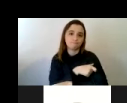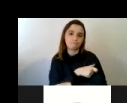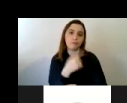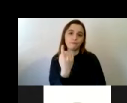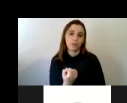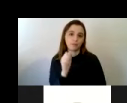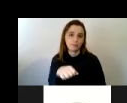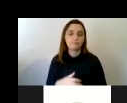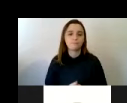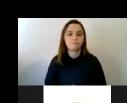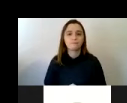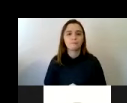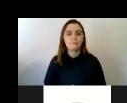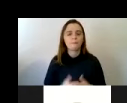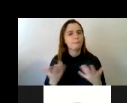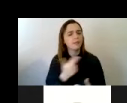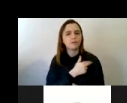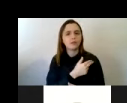what can universities do?